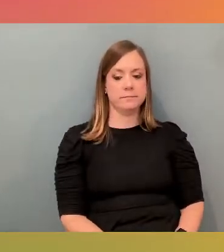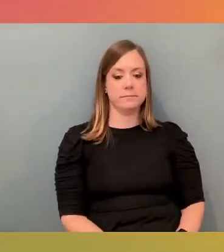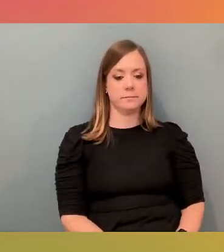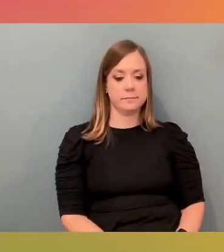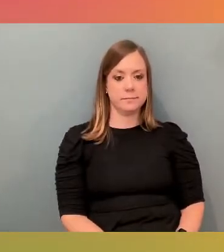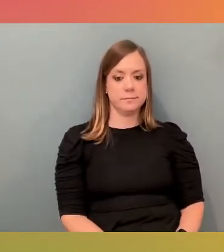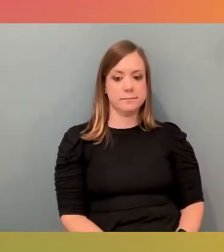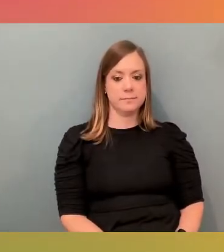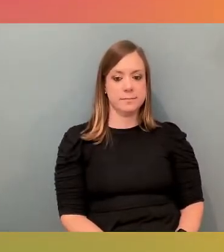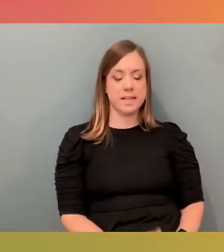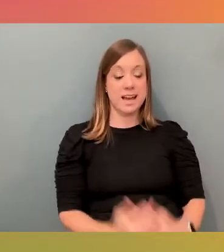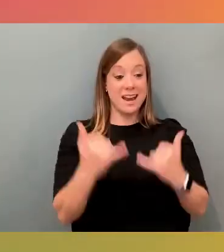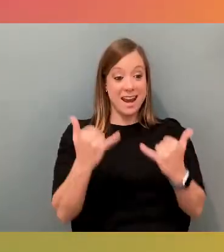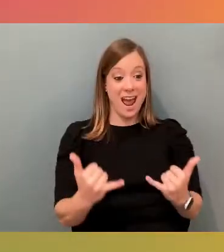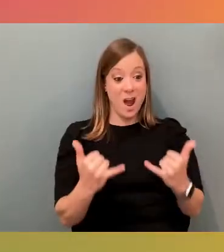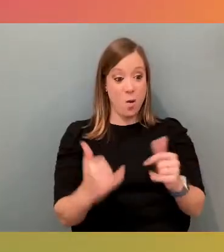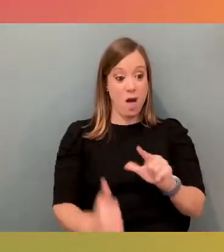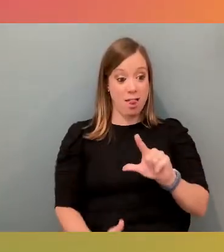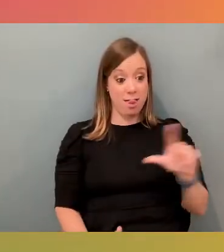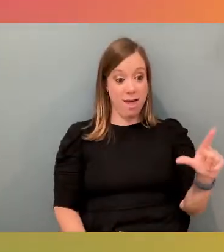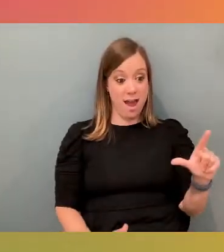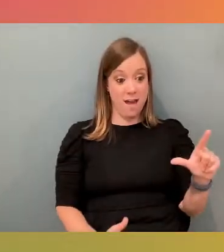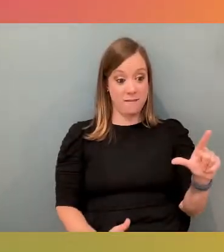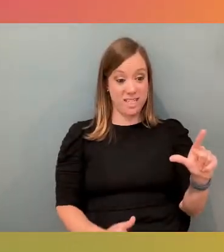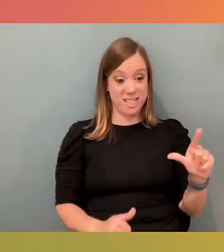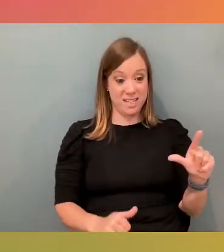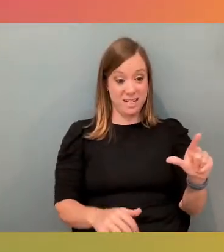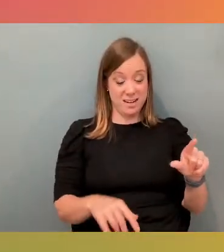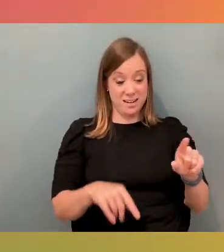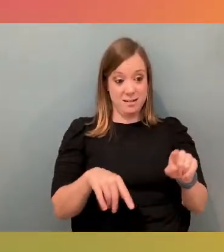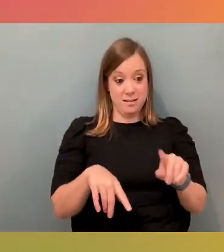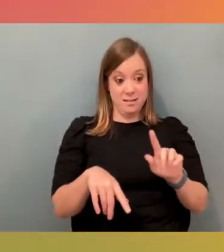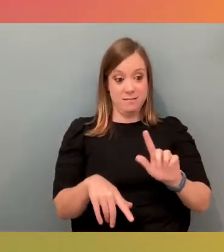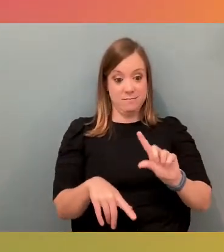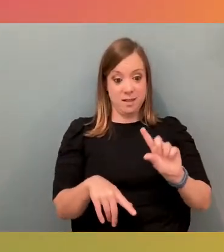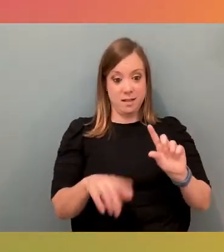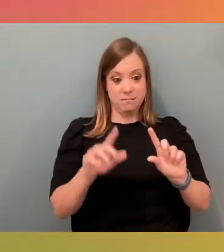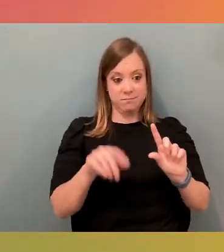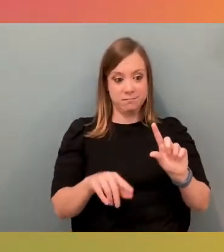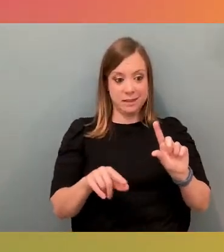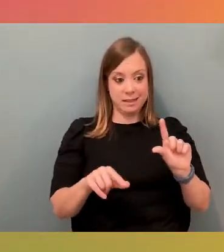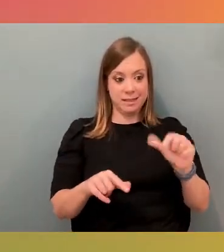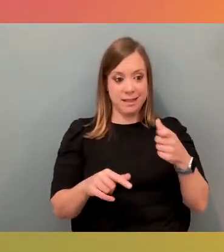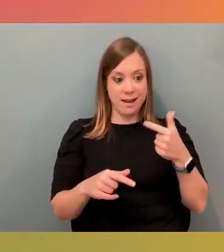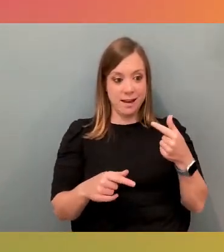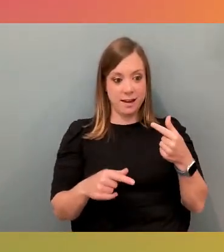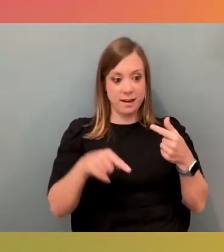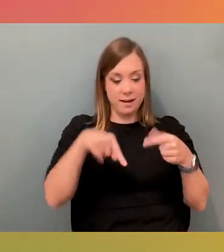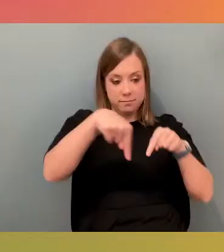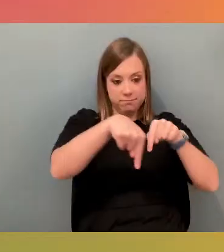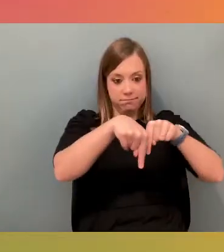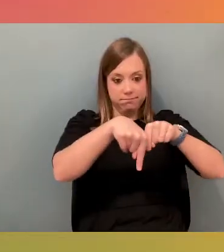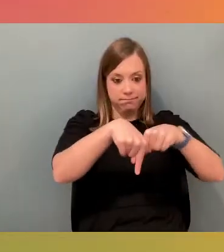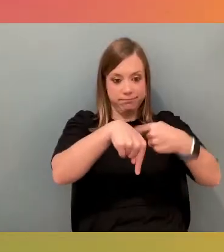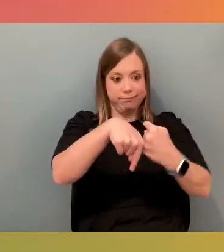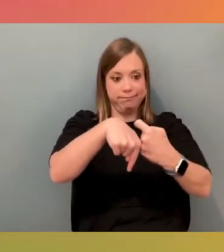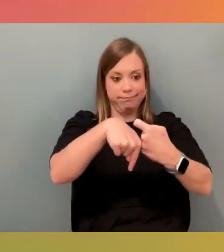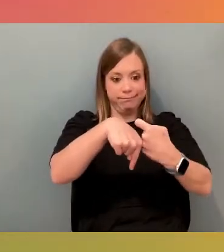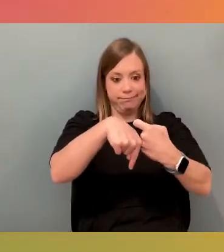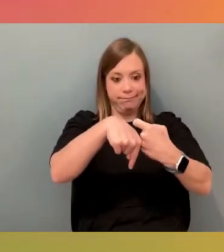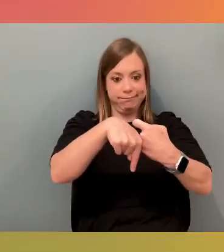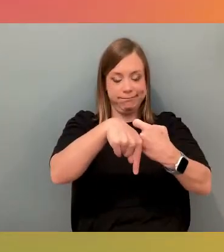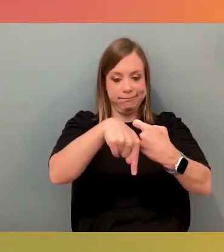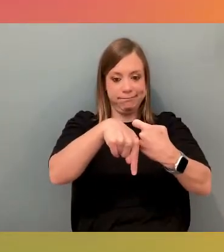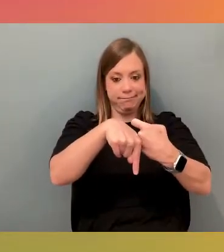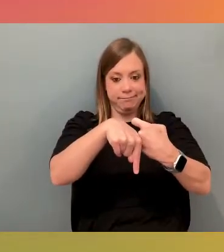Let's lift those left toes up. You don't have to come super high here. We're just going to bend the knee and plant it right between those hands. So we're coming